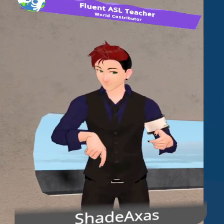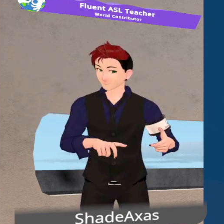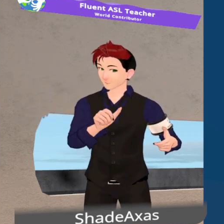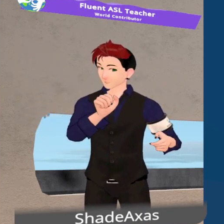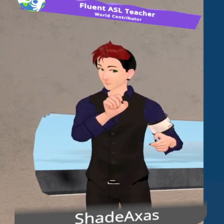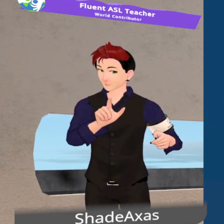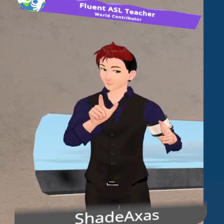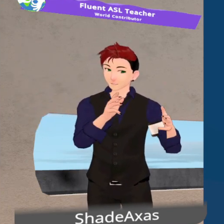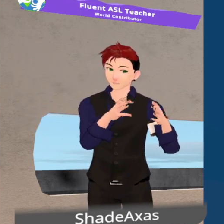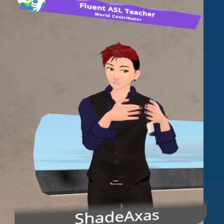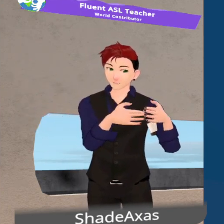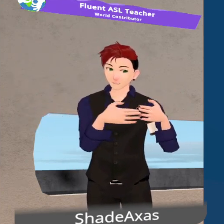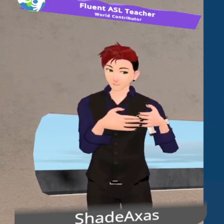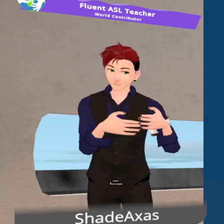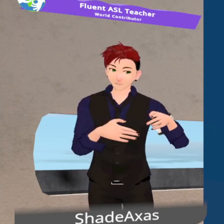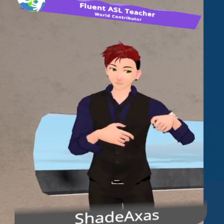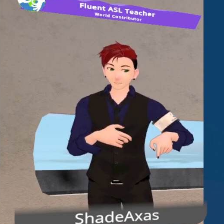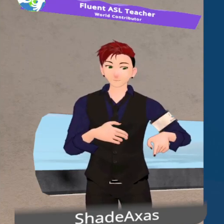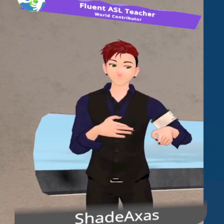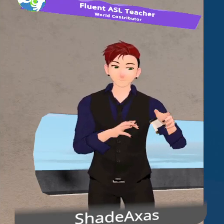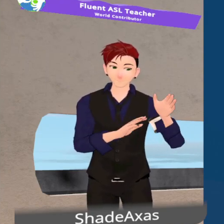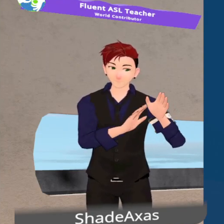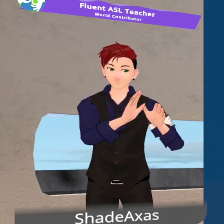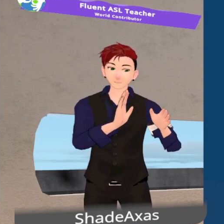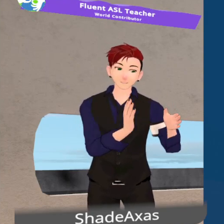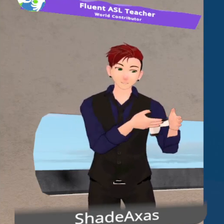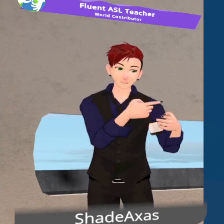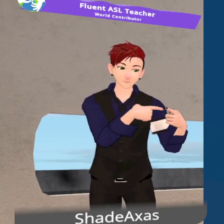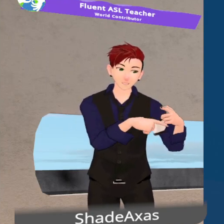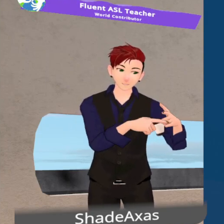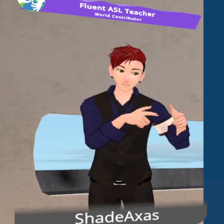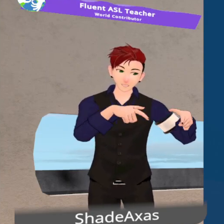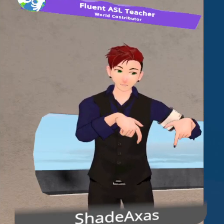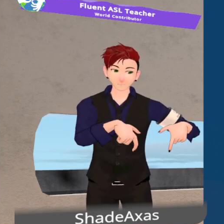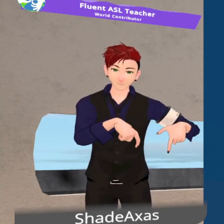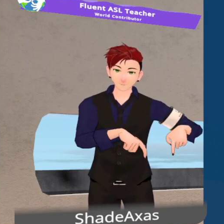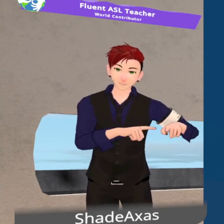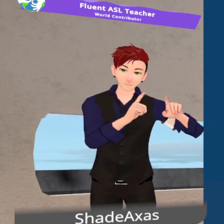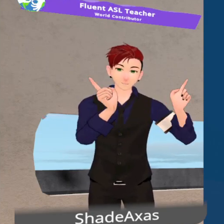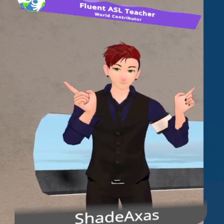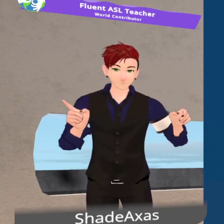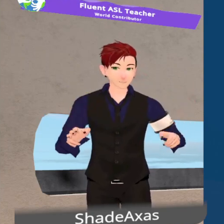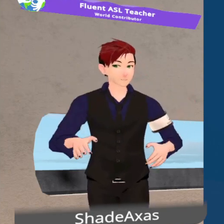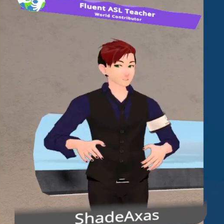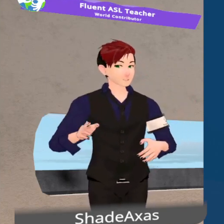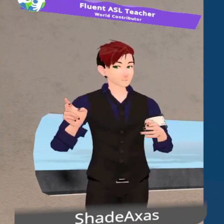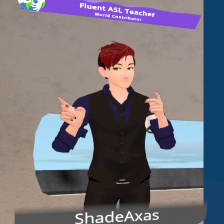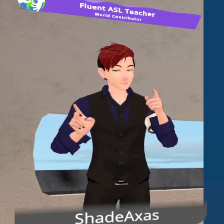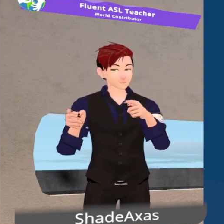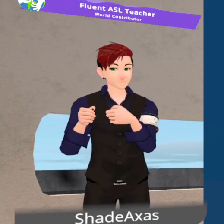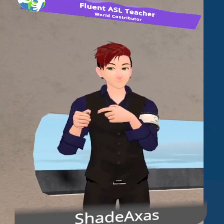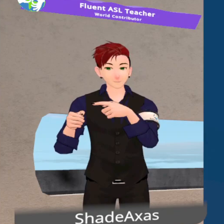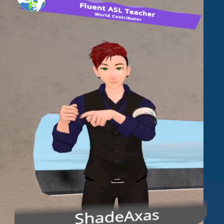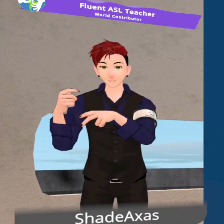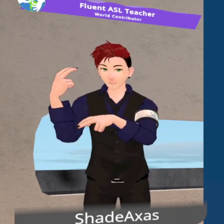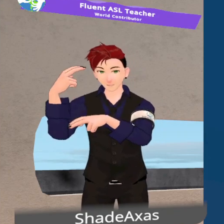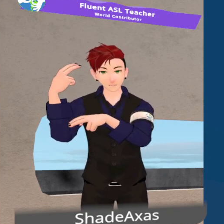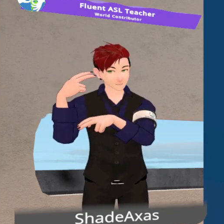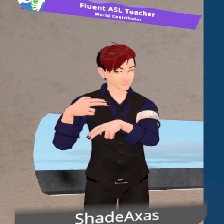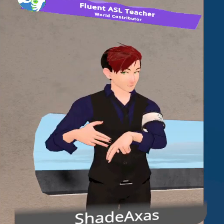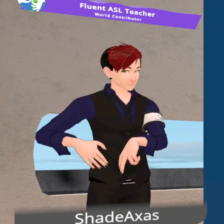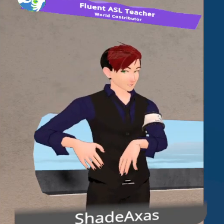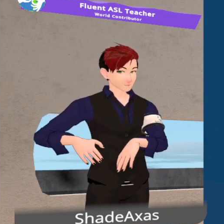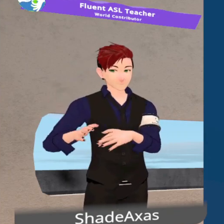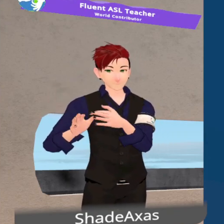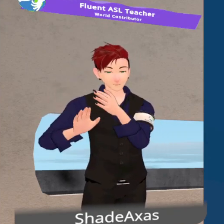language. We in America doing ASL developed our signs here differently than people